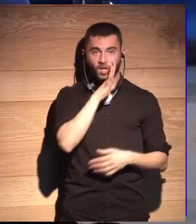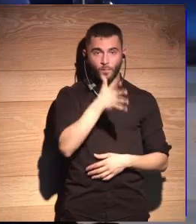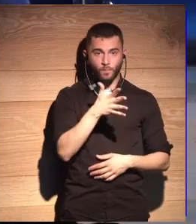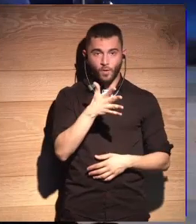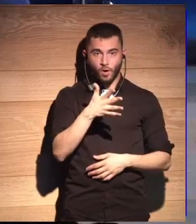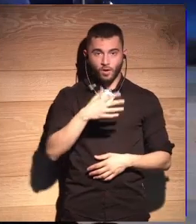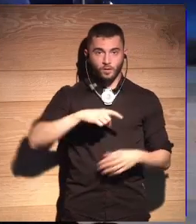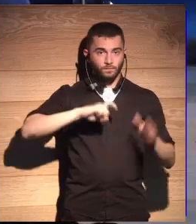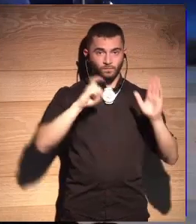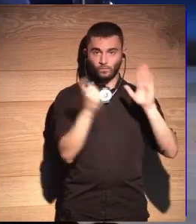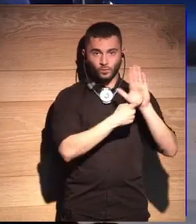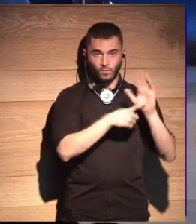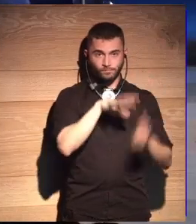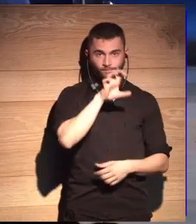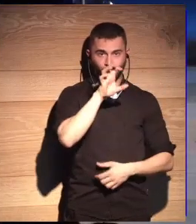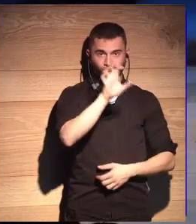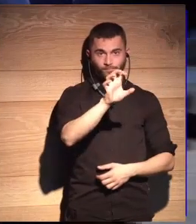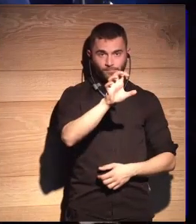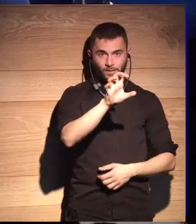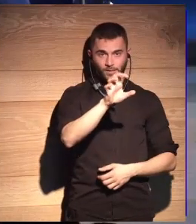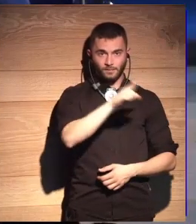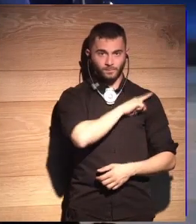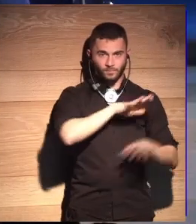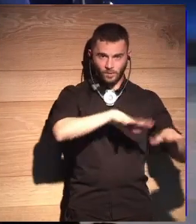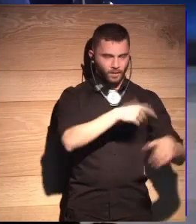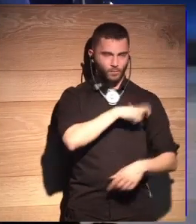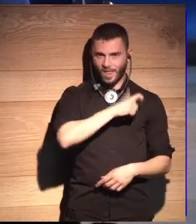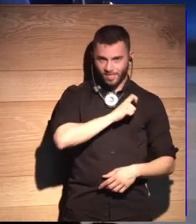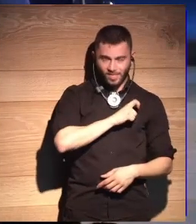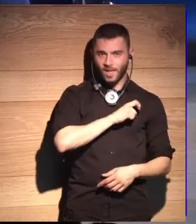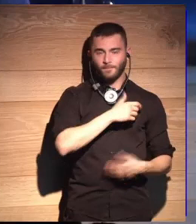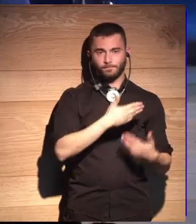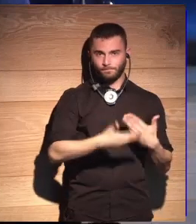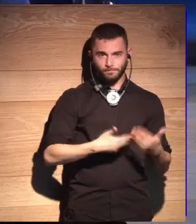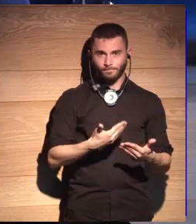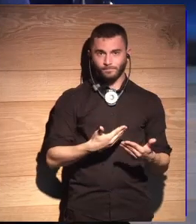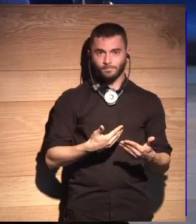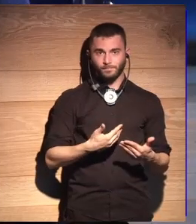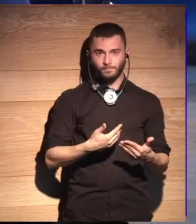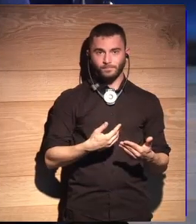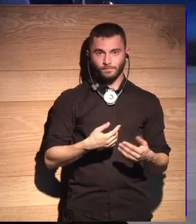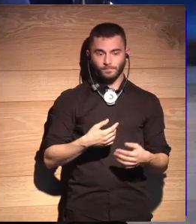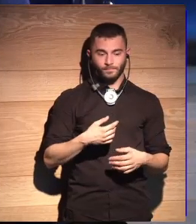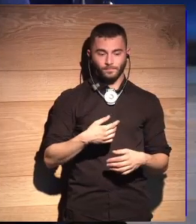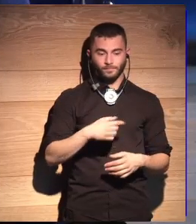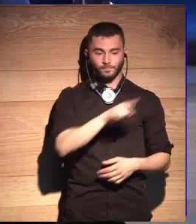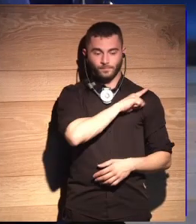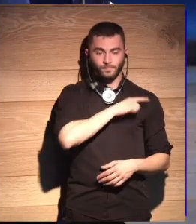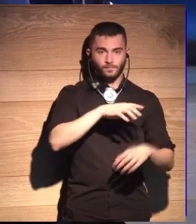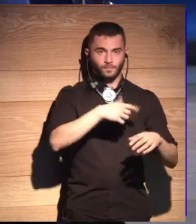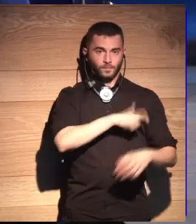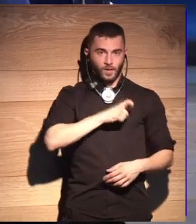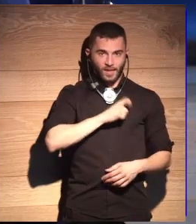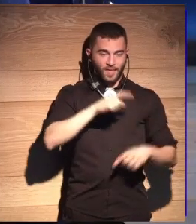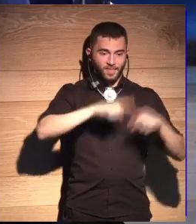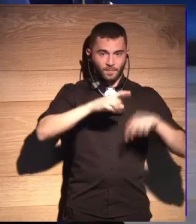have armies and police forces, although armies and police forces are now dependent on them. I mean, the Pentagon is dependent on Amazon for its cloud computing.